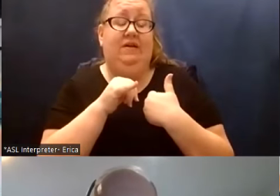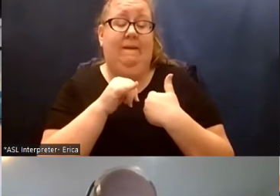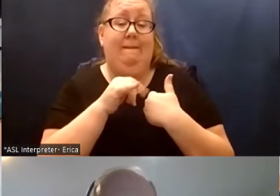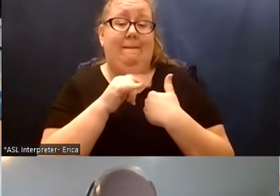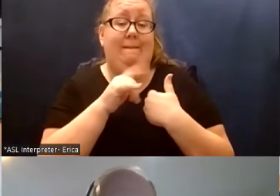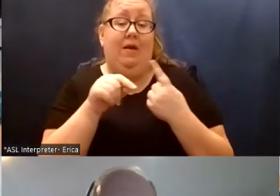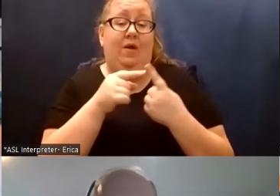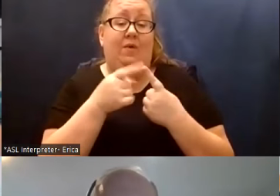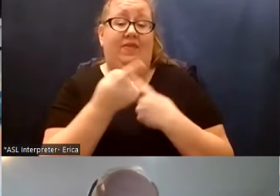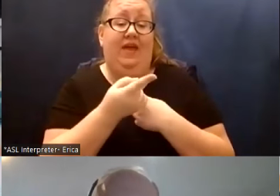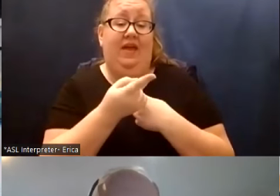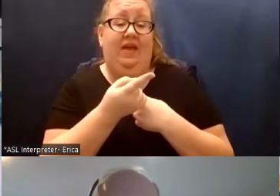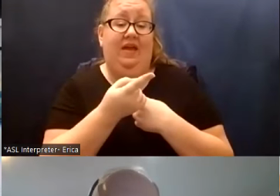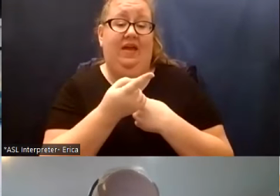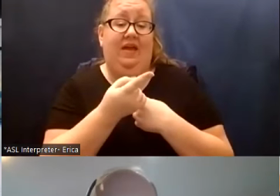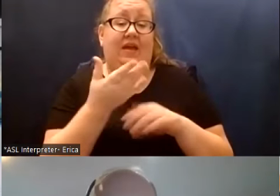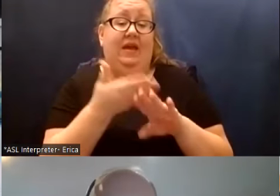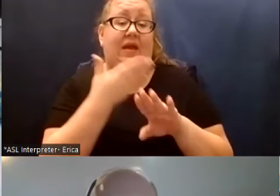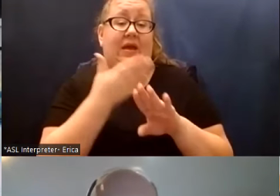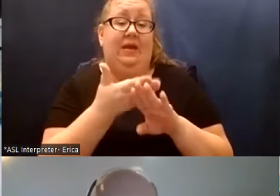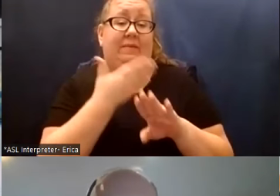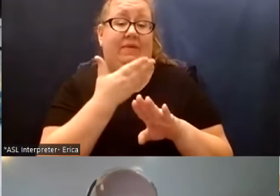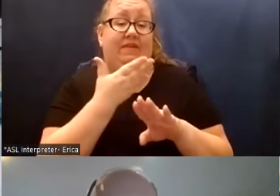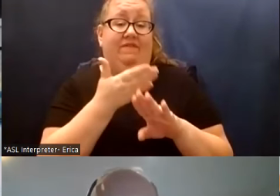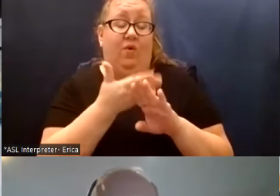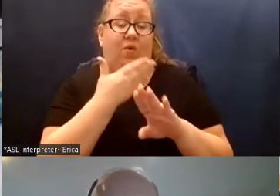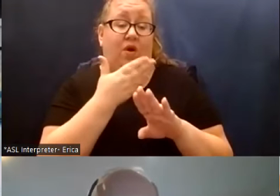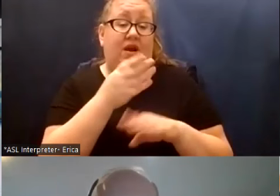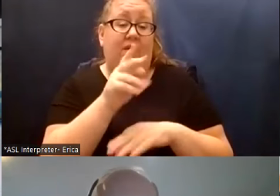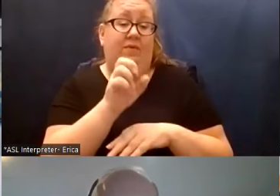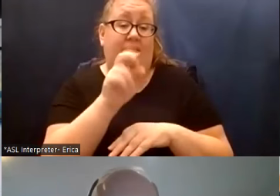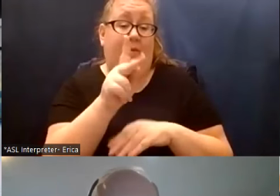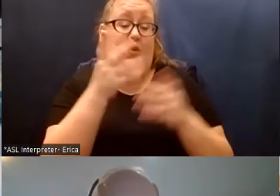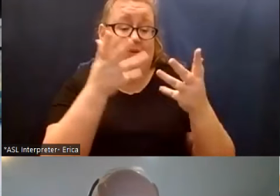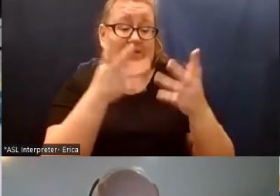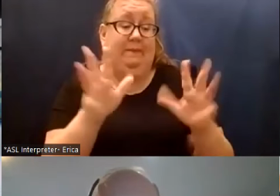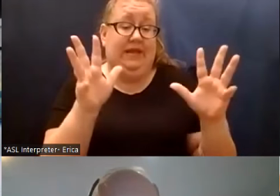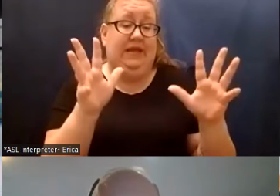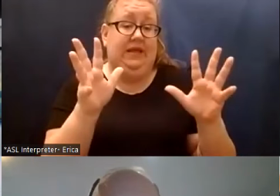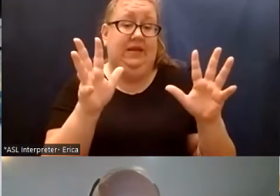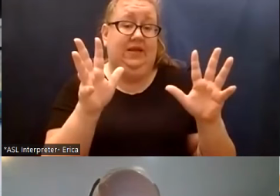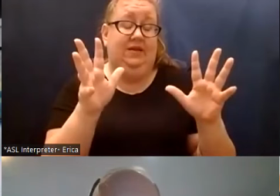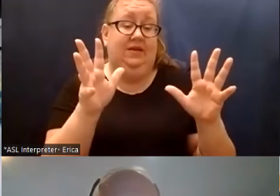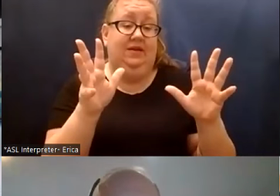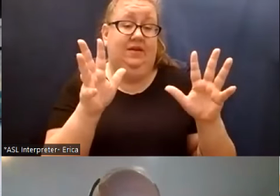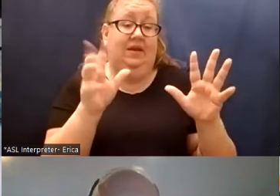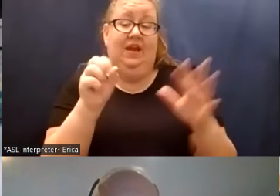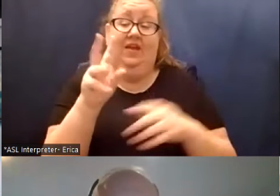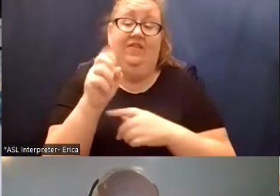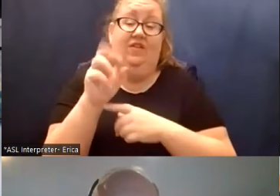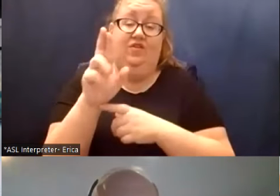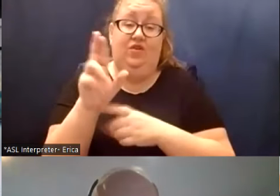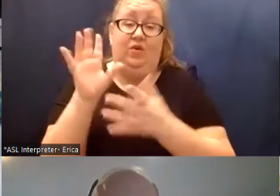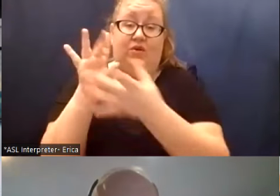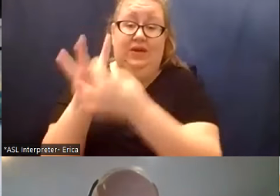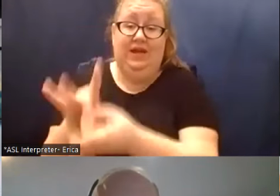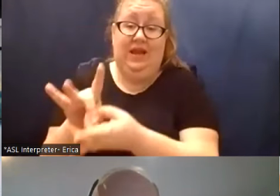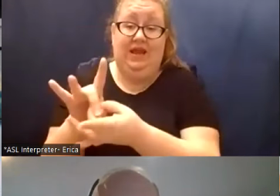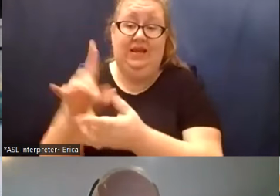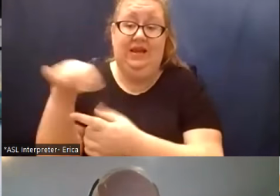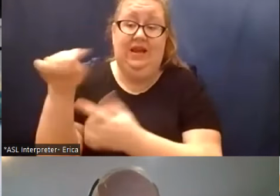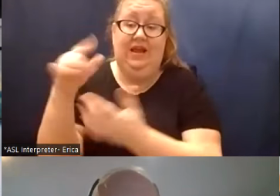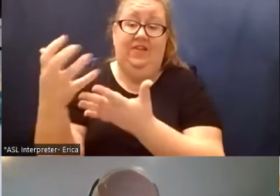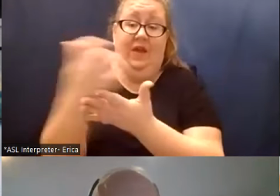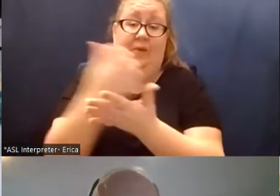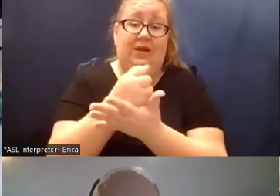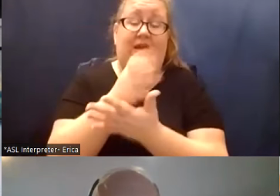before the park was complete and the sewers were connected, they were collecting the